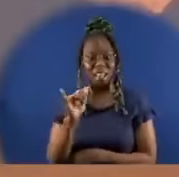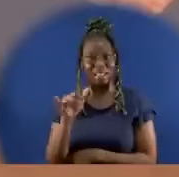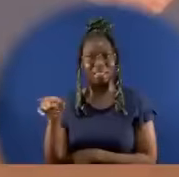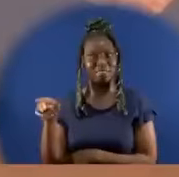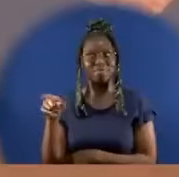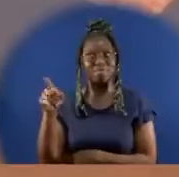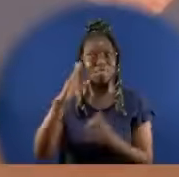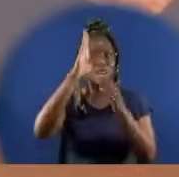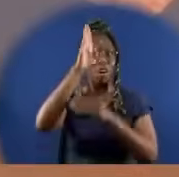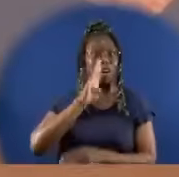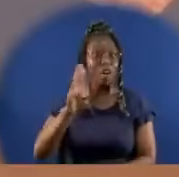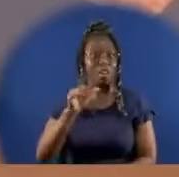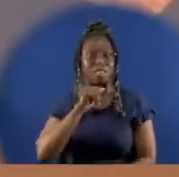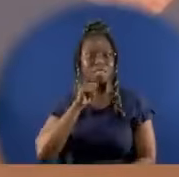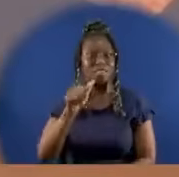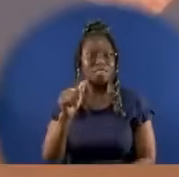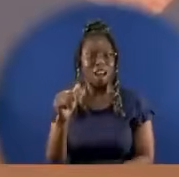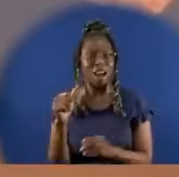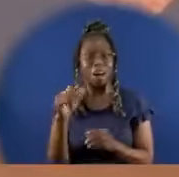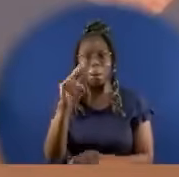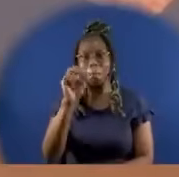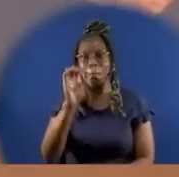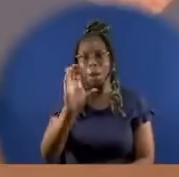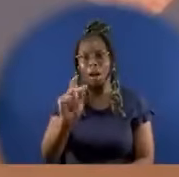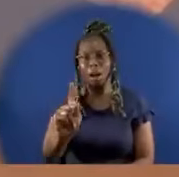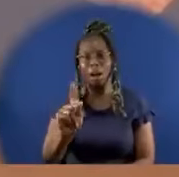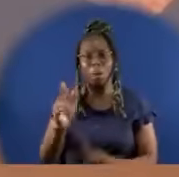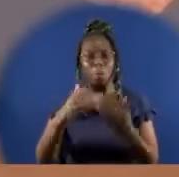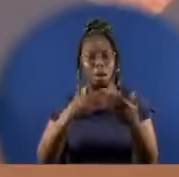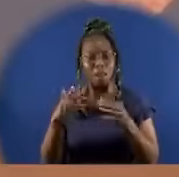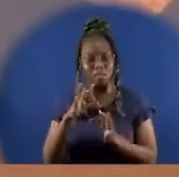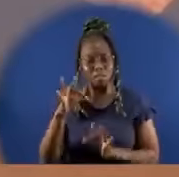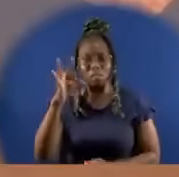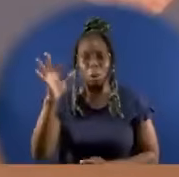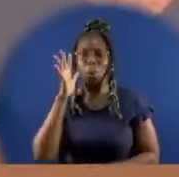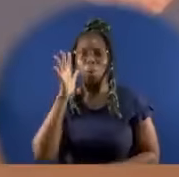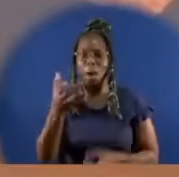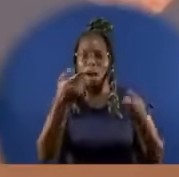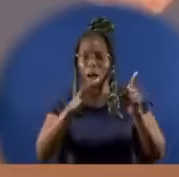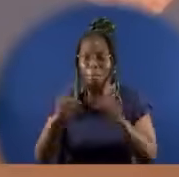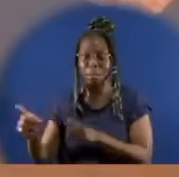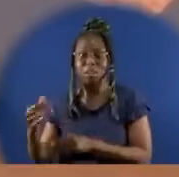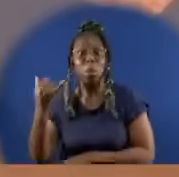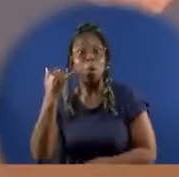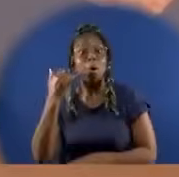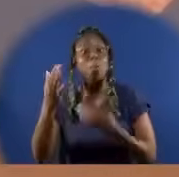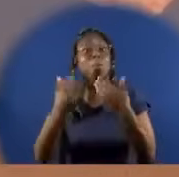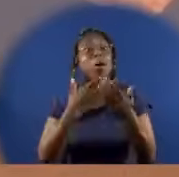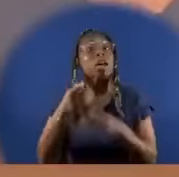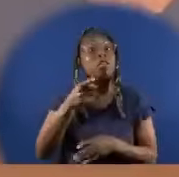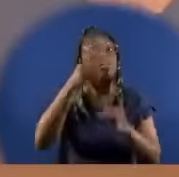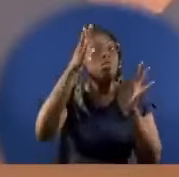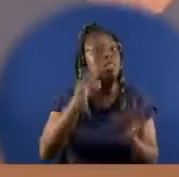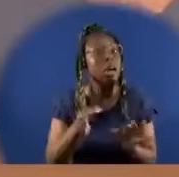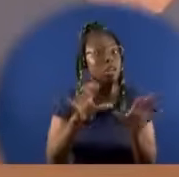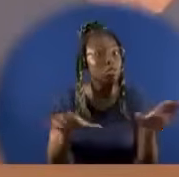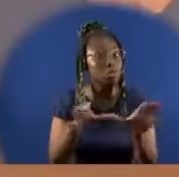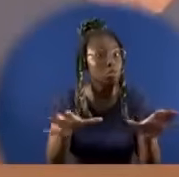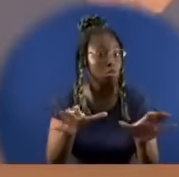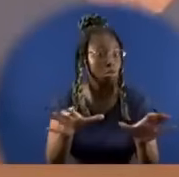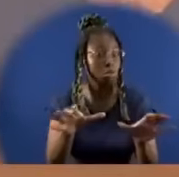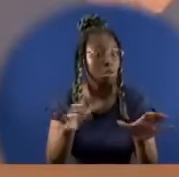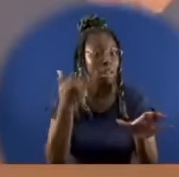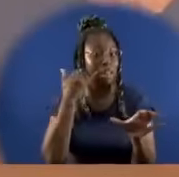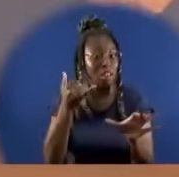mocked. Whatever a man sows, that shall he also reap." You better be real careful causing harm to God's